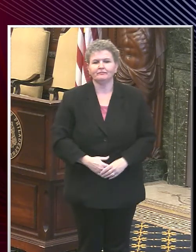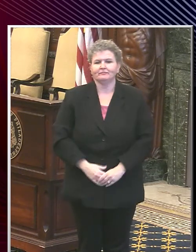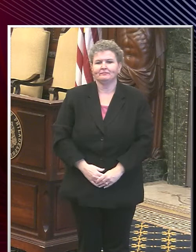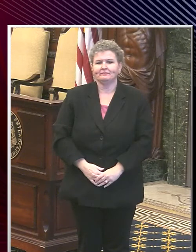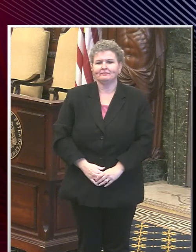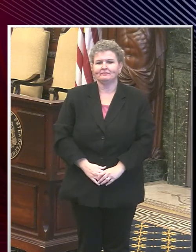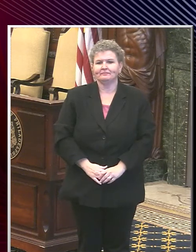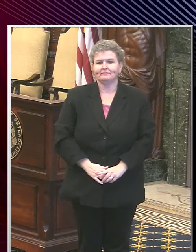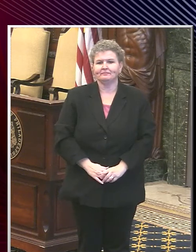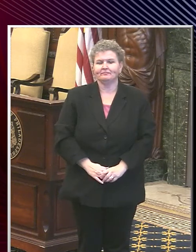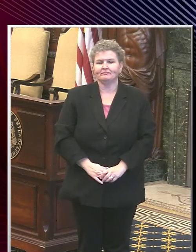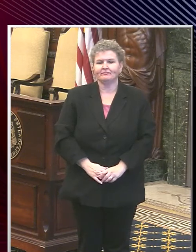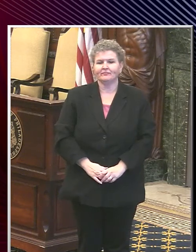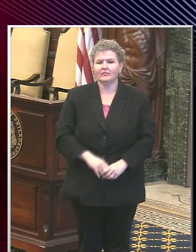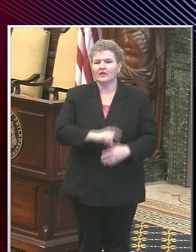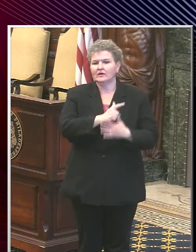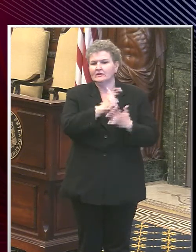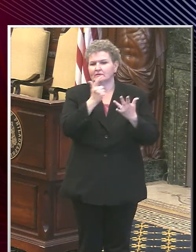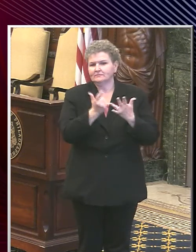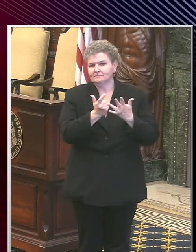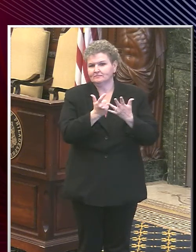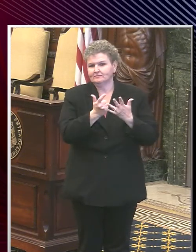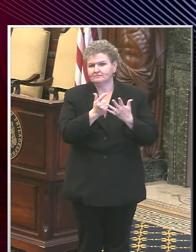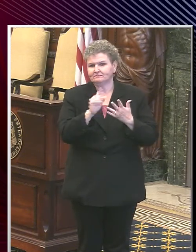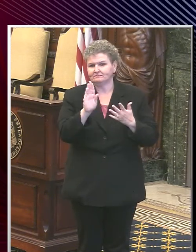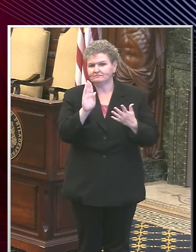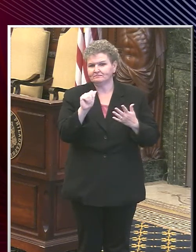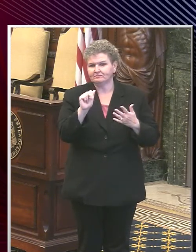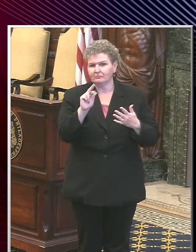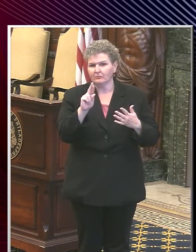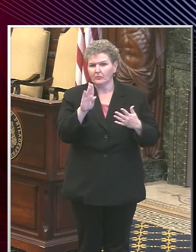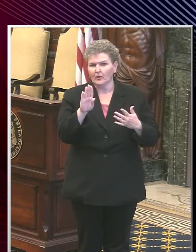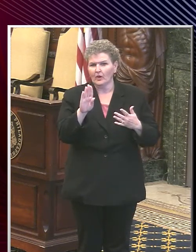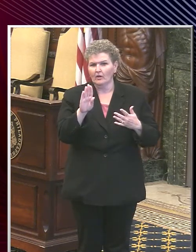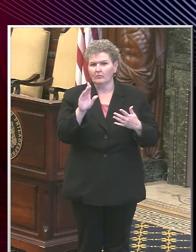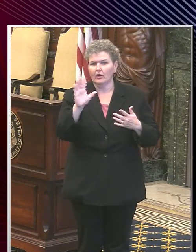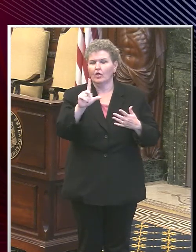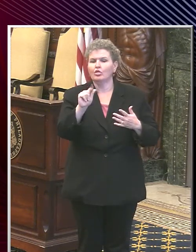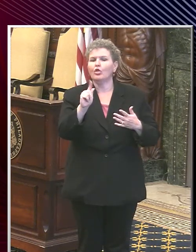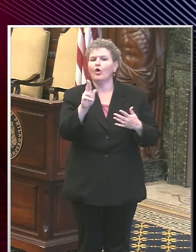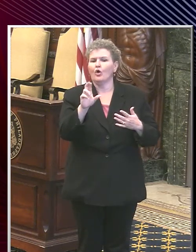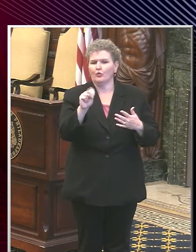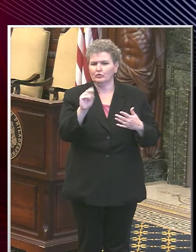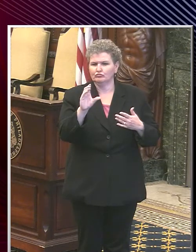Thanks, Kennedy. We're going to move now to Laura McChrystal of the Inquirer.